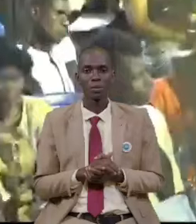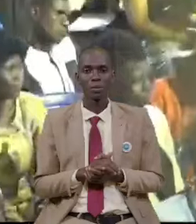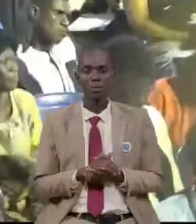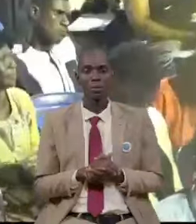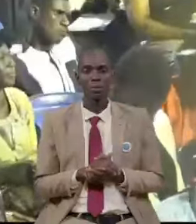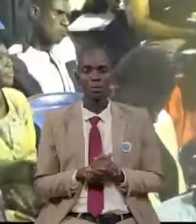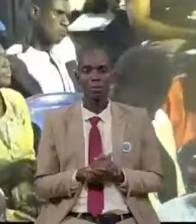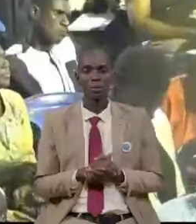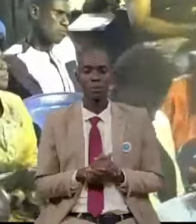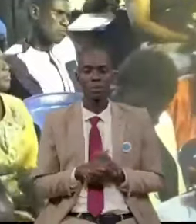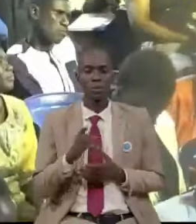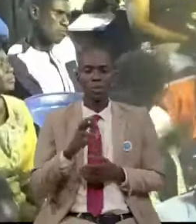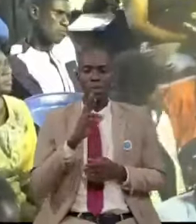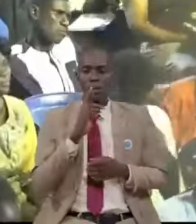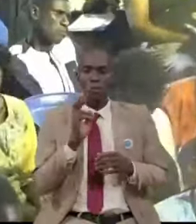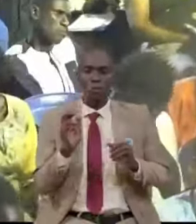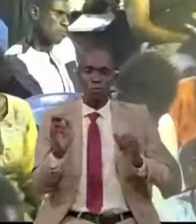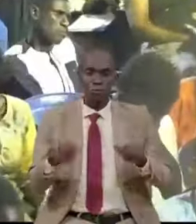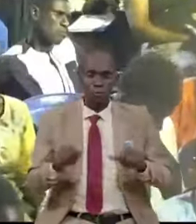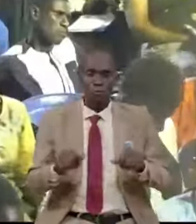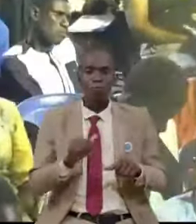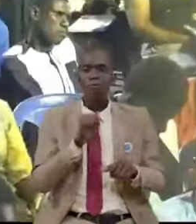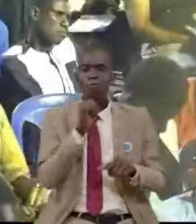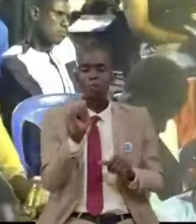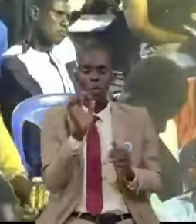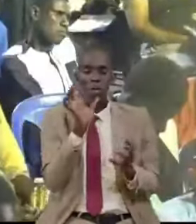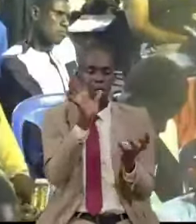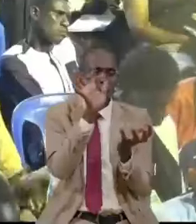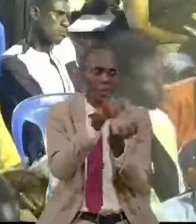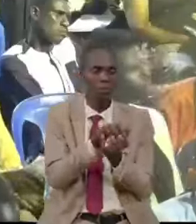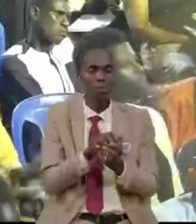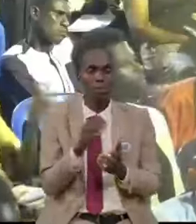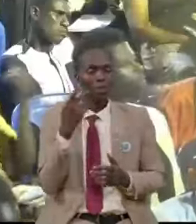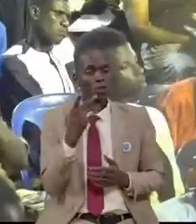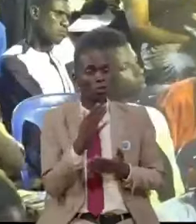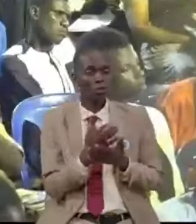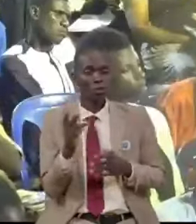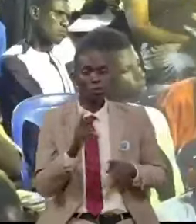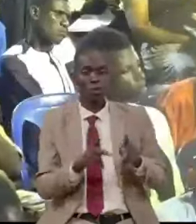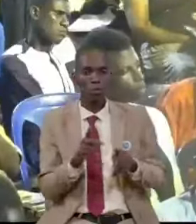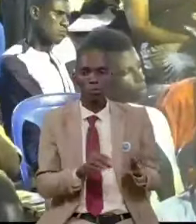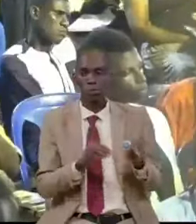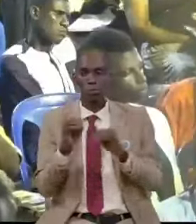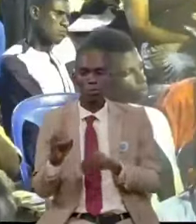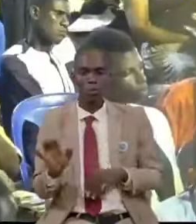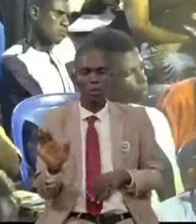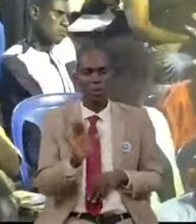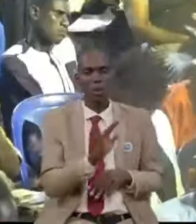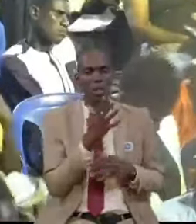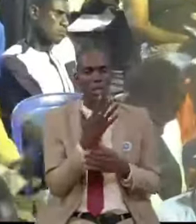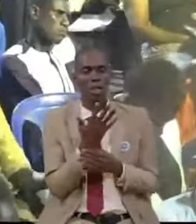ensnared. You see, there are people, they put their hands in something and they hook their hands